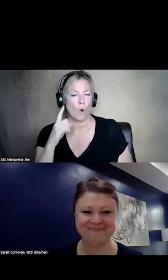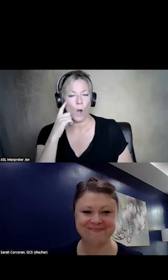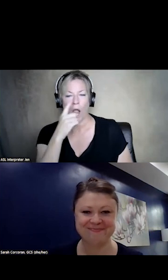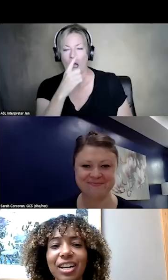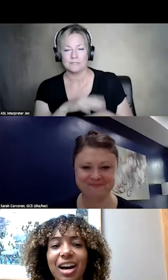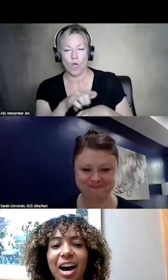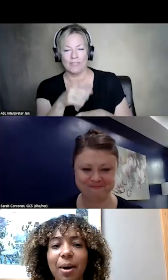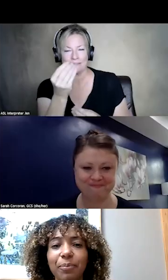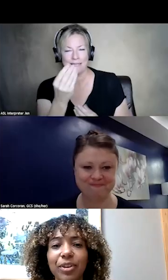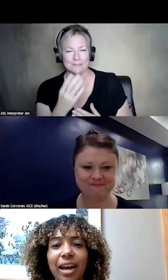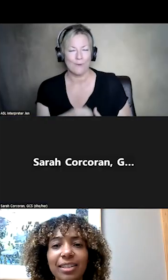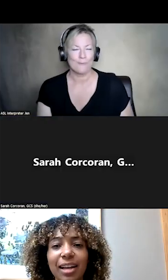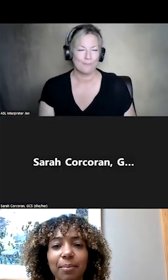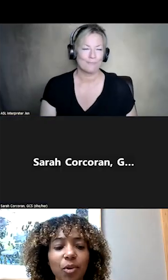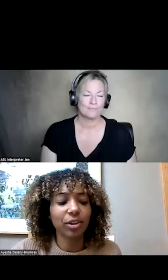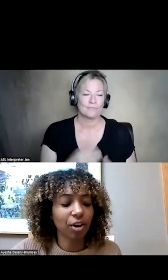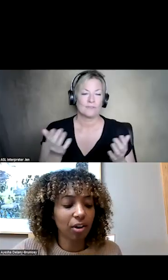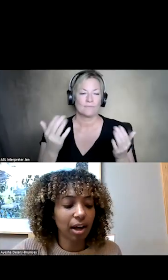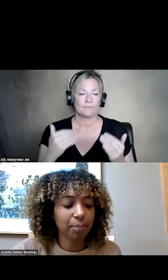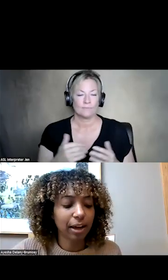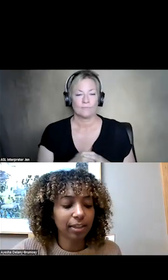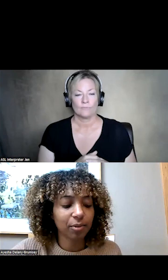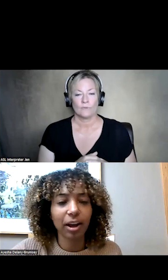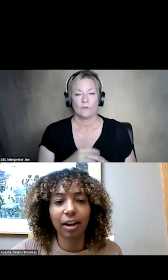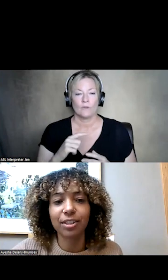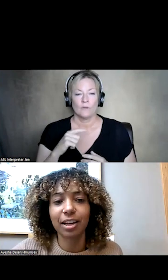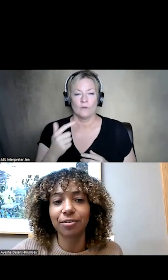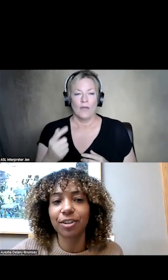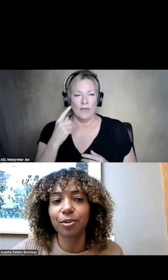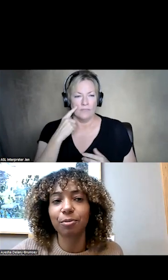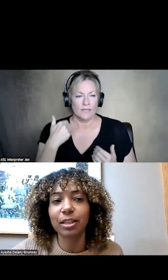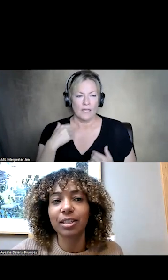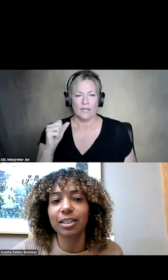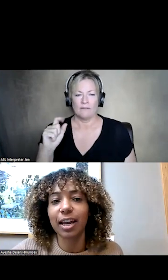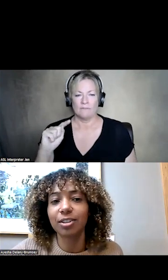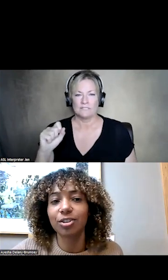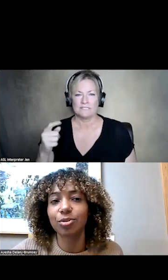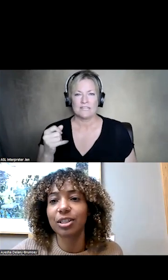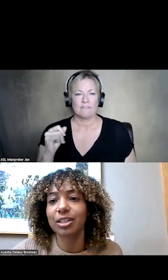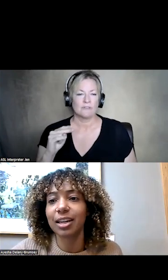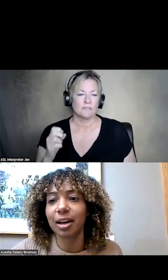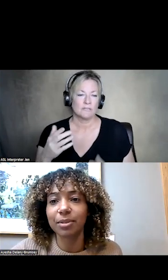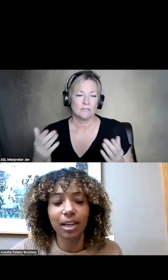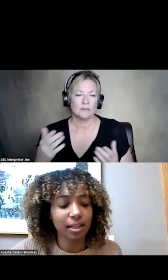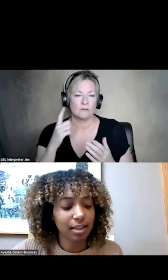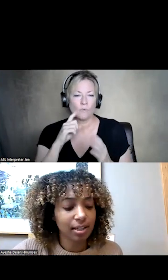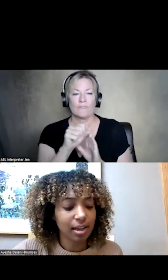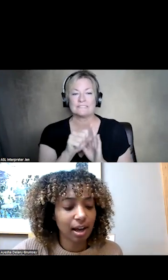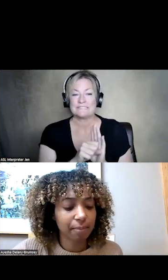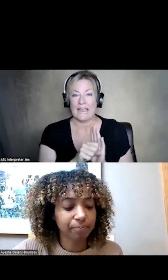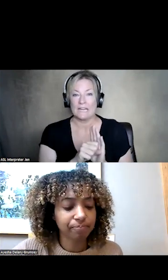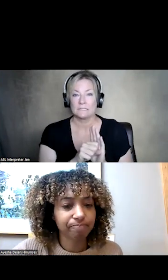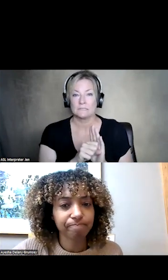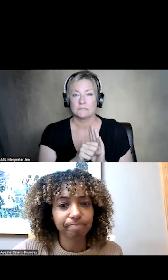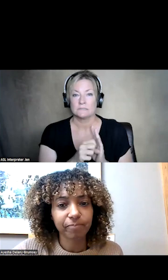us the download. Next, I'm going to call up, I think I have Stephanie with me today to do the state update.